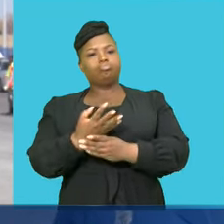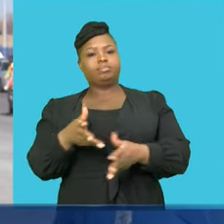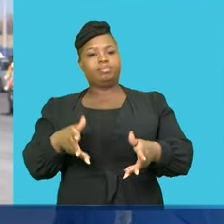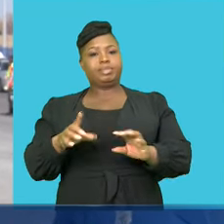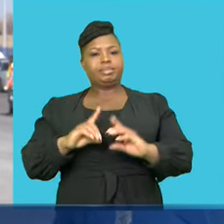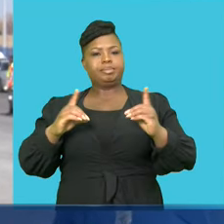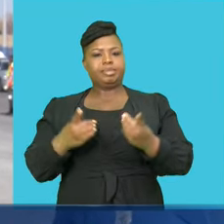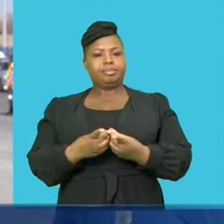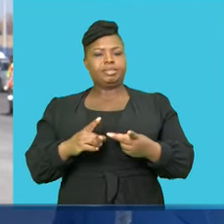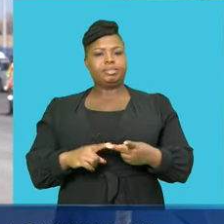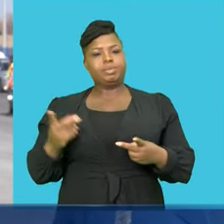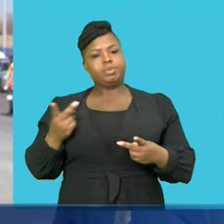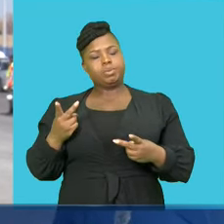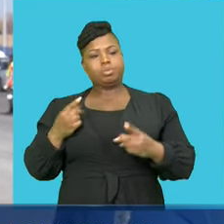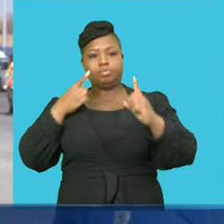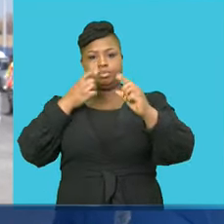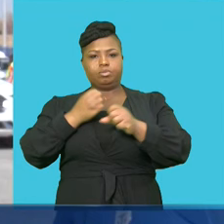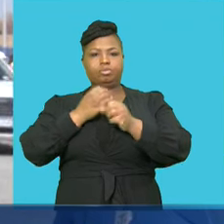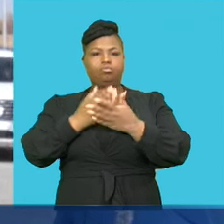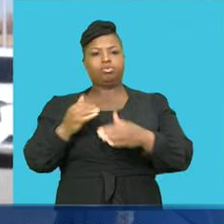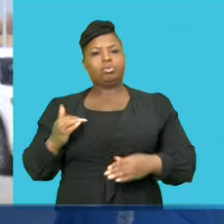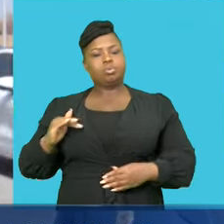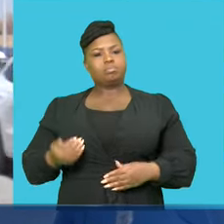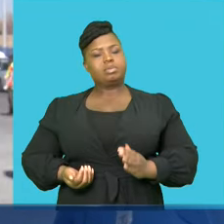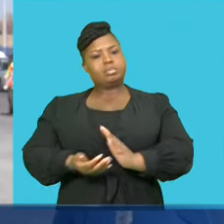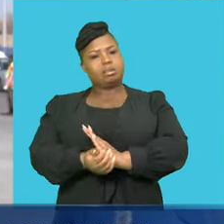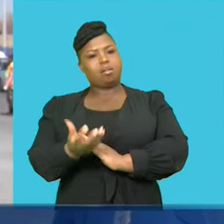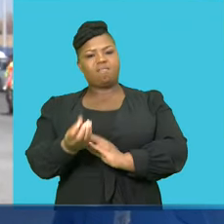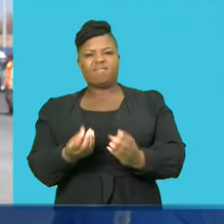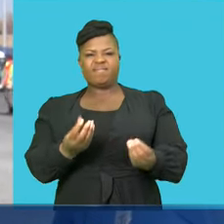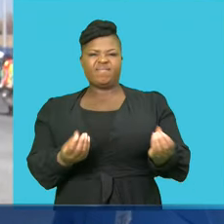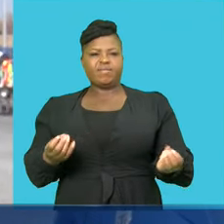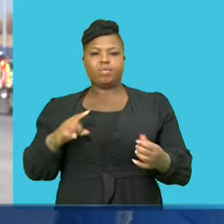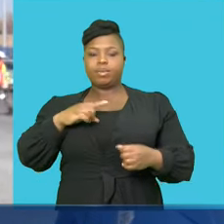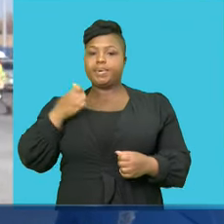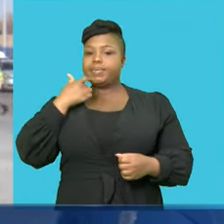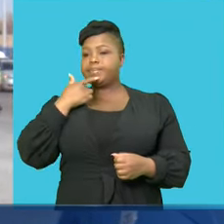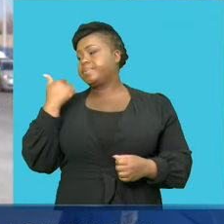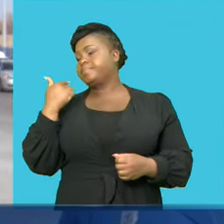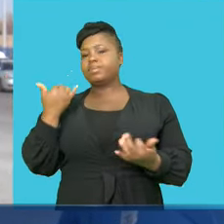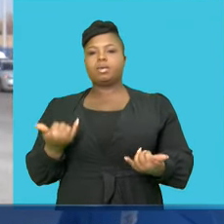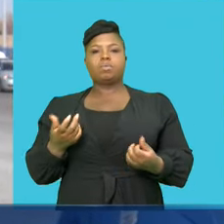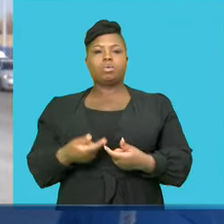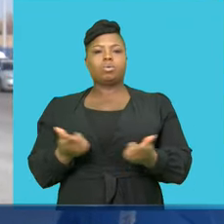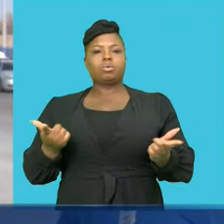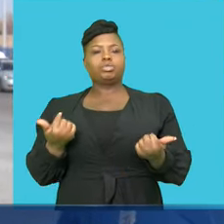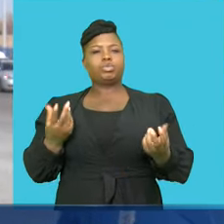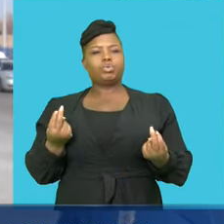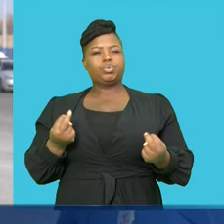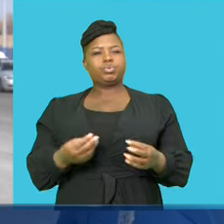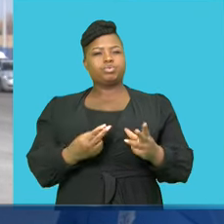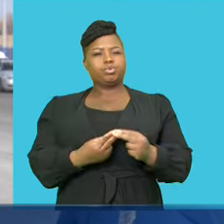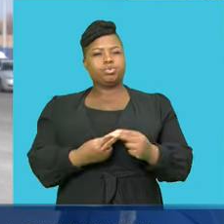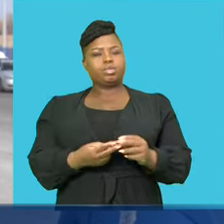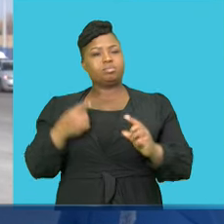department, in terms of making sure that women are skilled. You know, we recently launched a new unit that